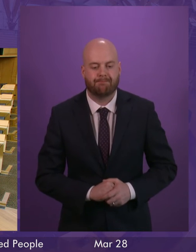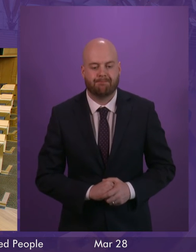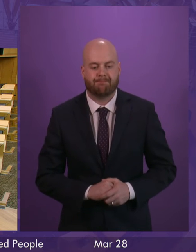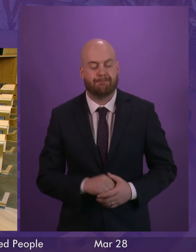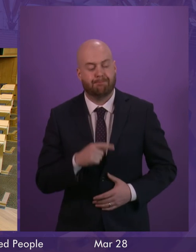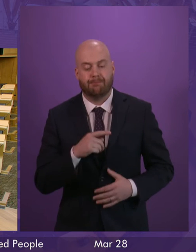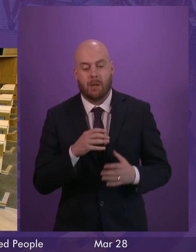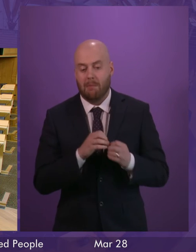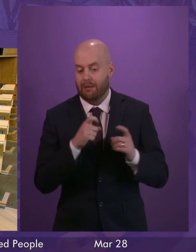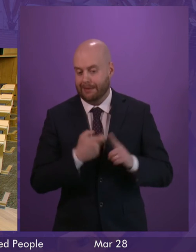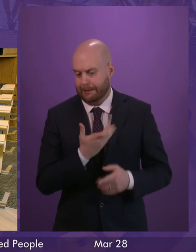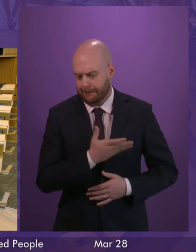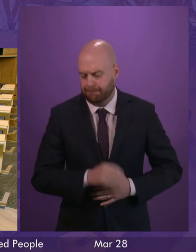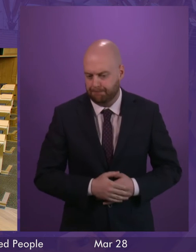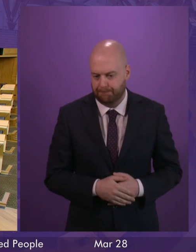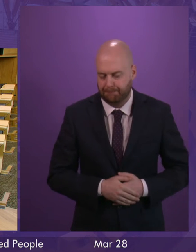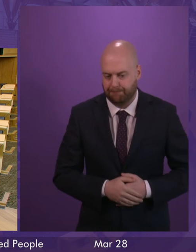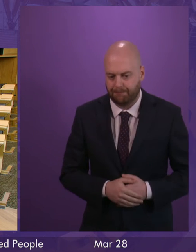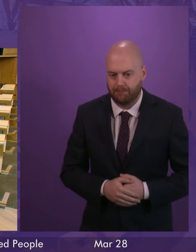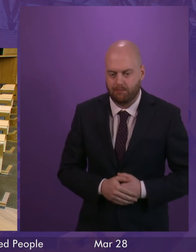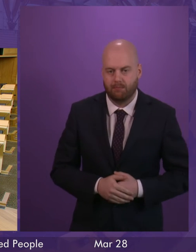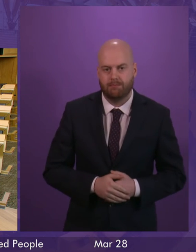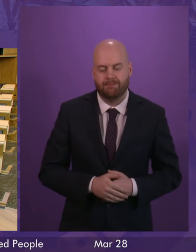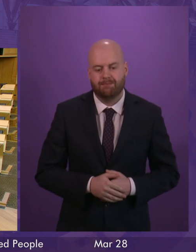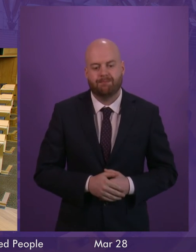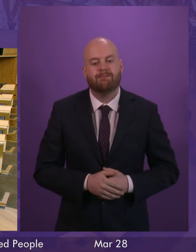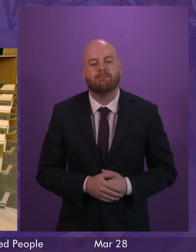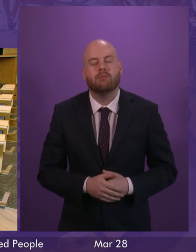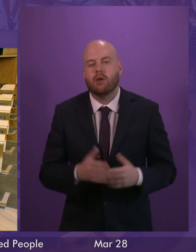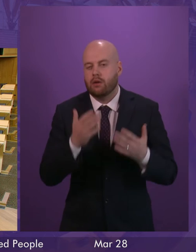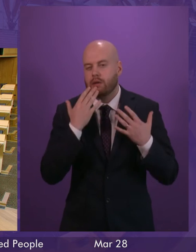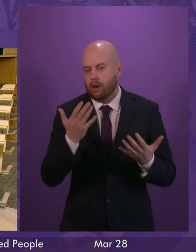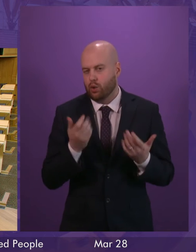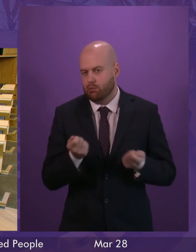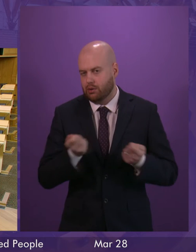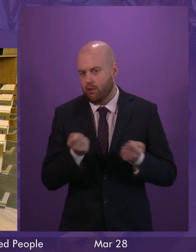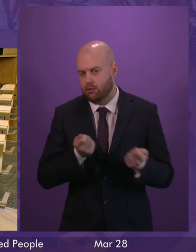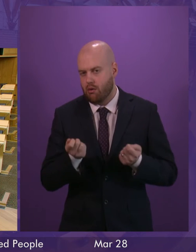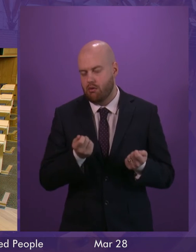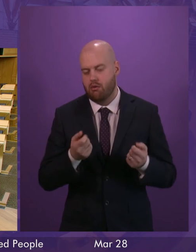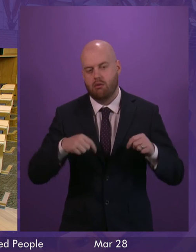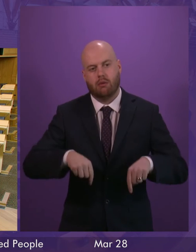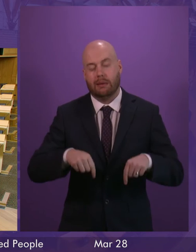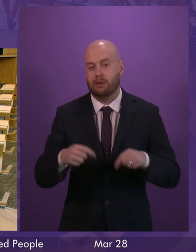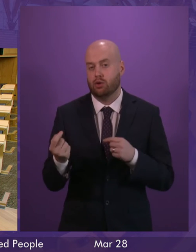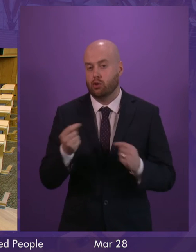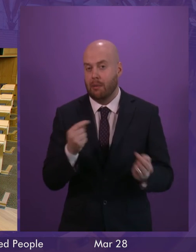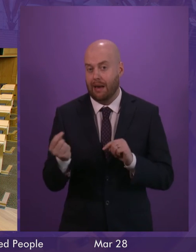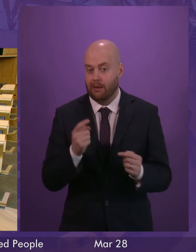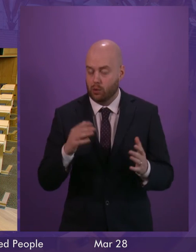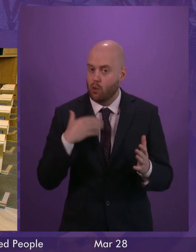Thank you, presiding officer. This debate, as we know now, because it's a lot of very good contributions,